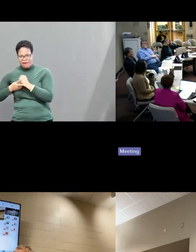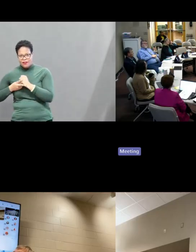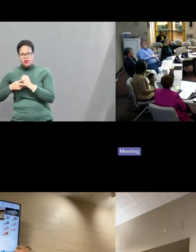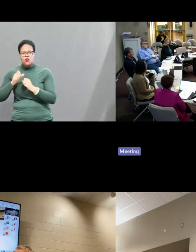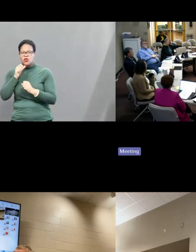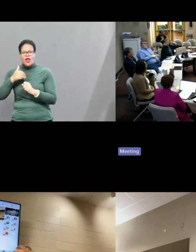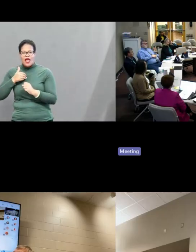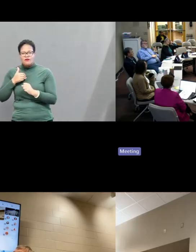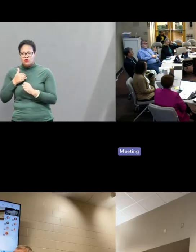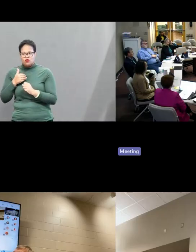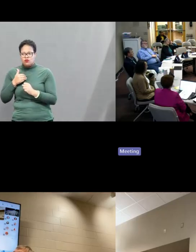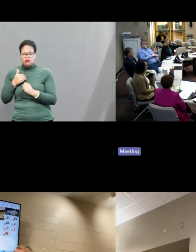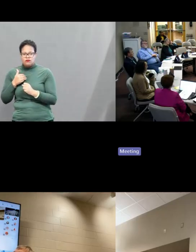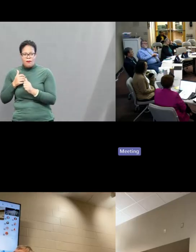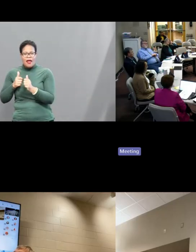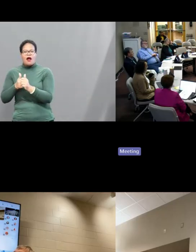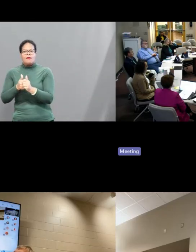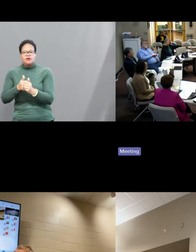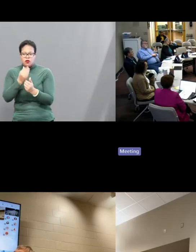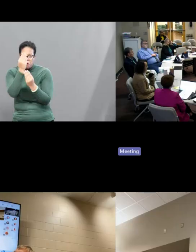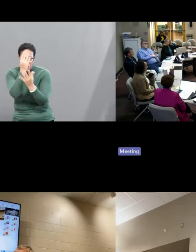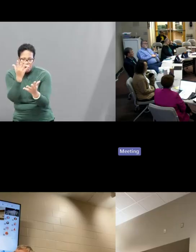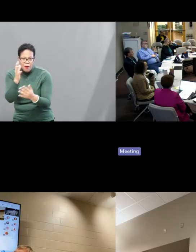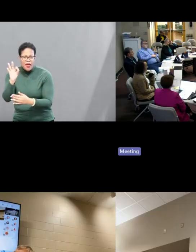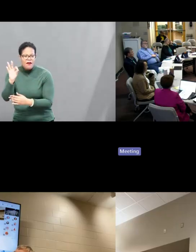of those. So that's just for your information.